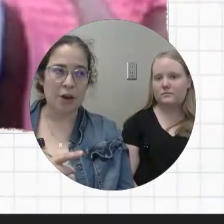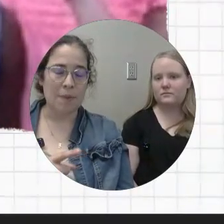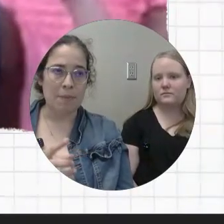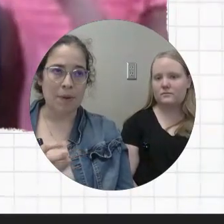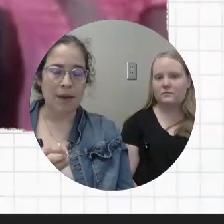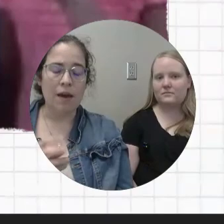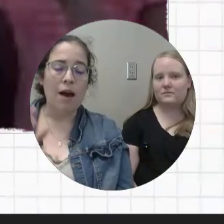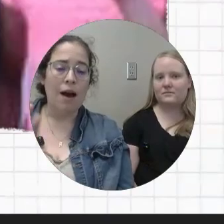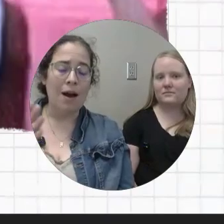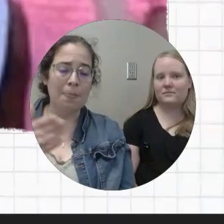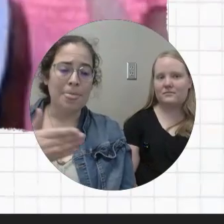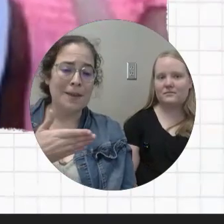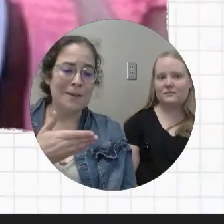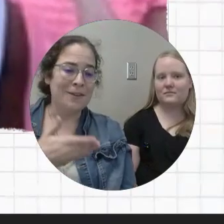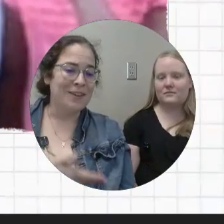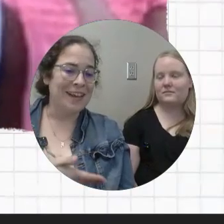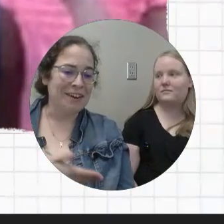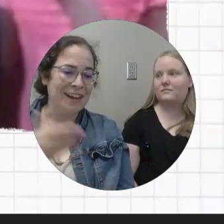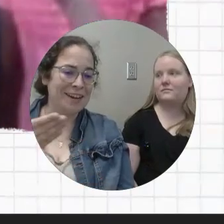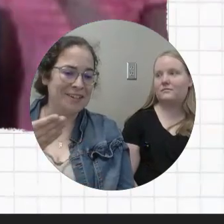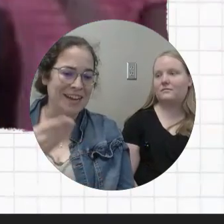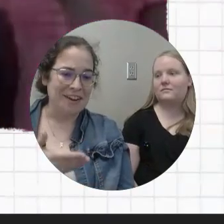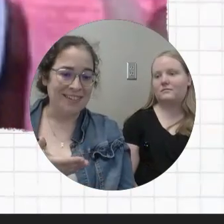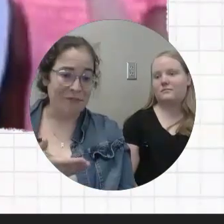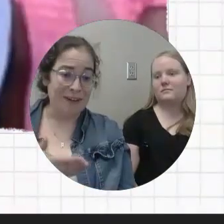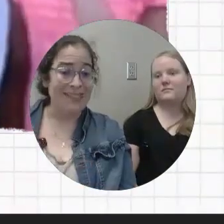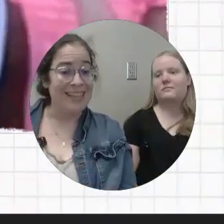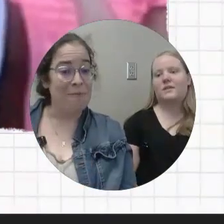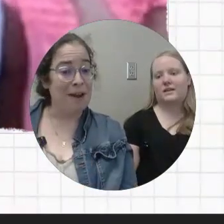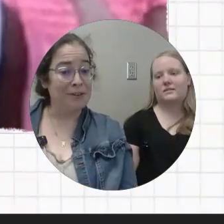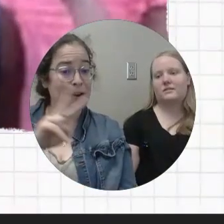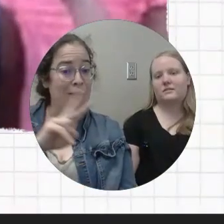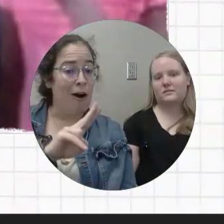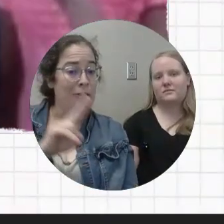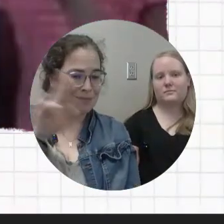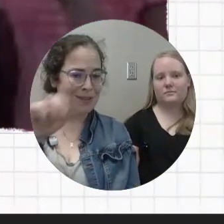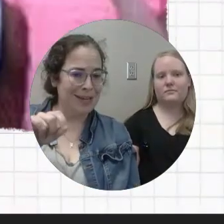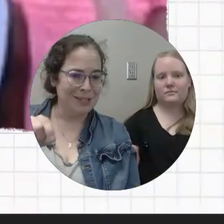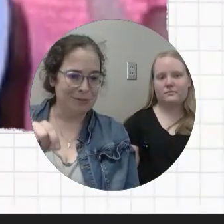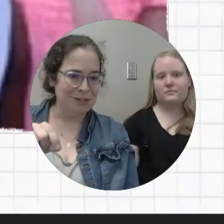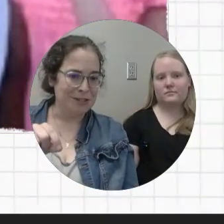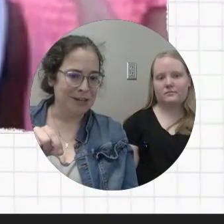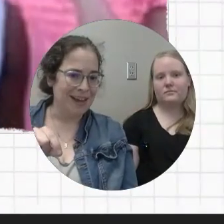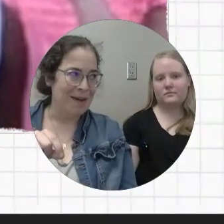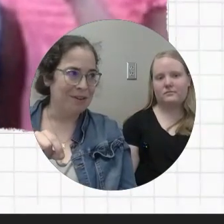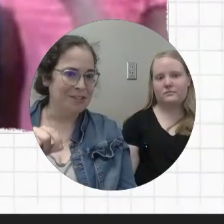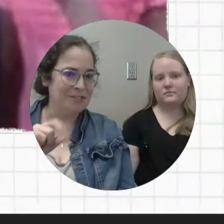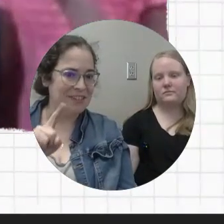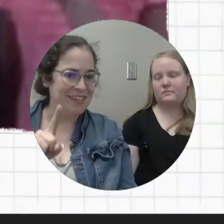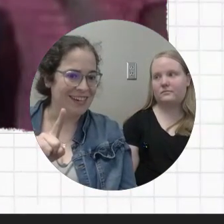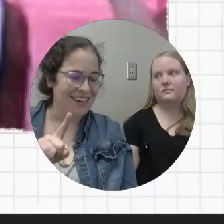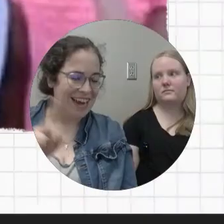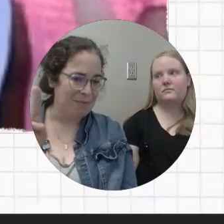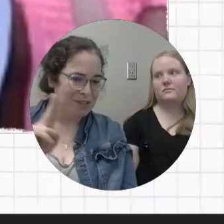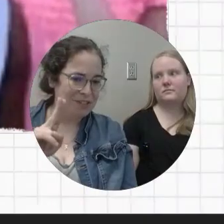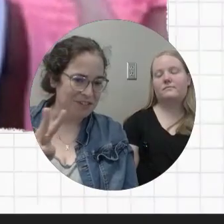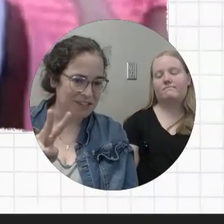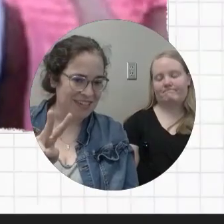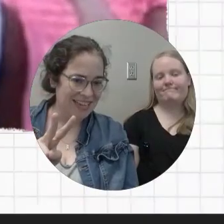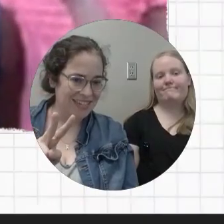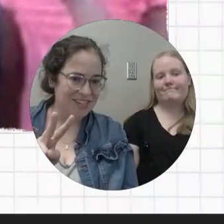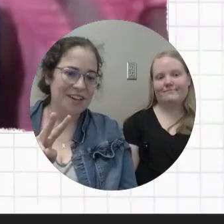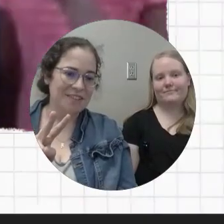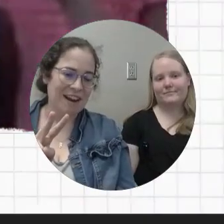that. You said something a second ago, my brain went. hearing and understanding are different. The same way during all